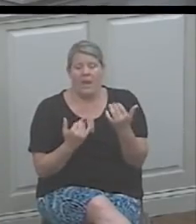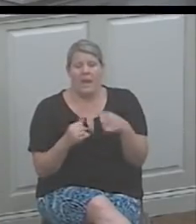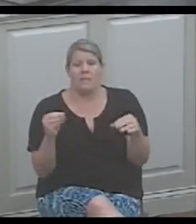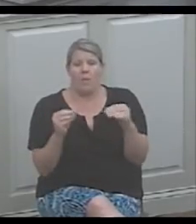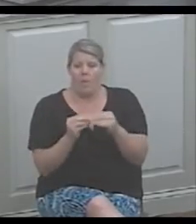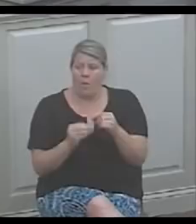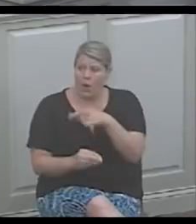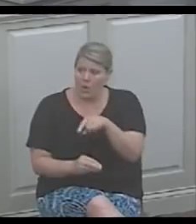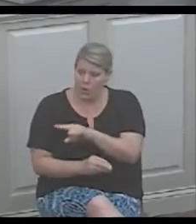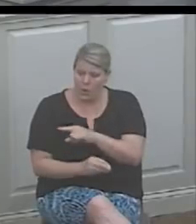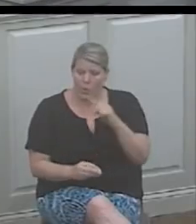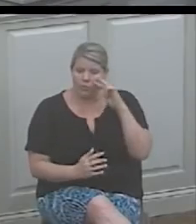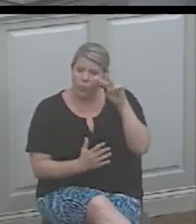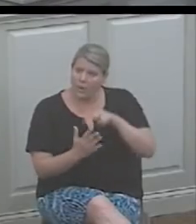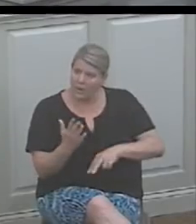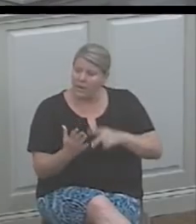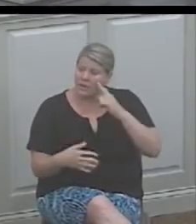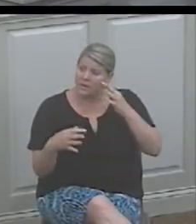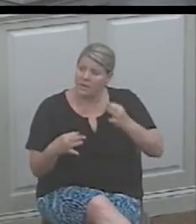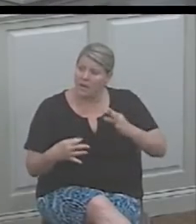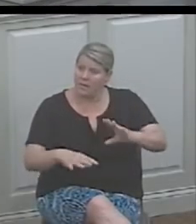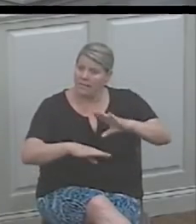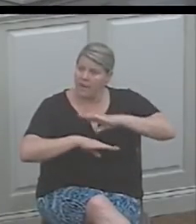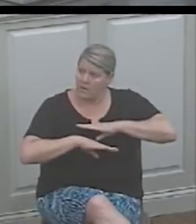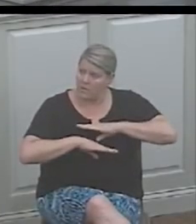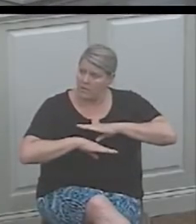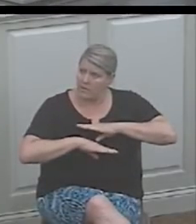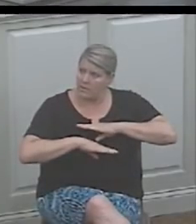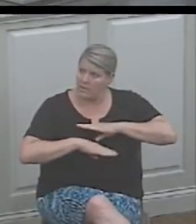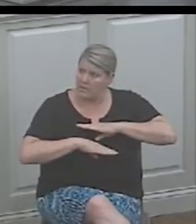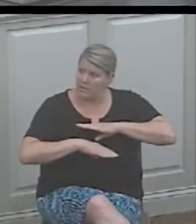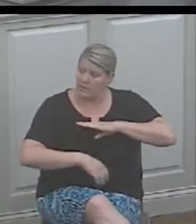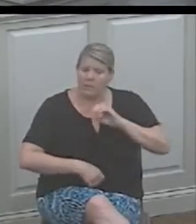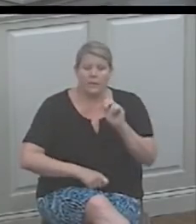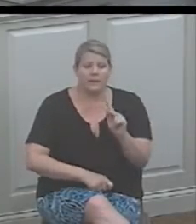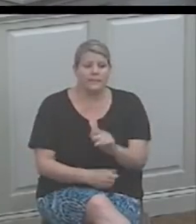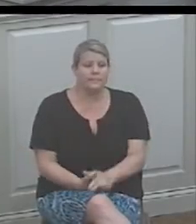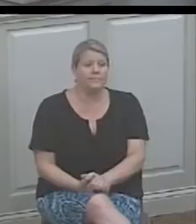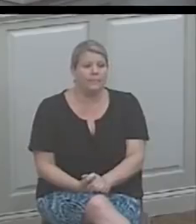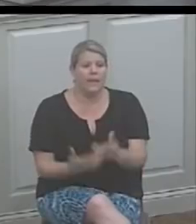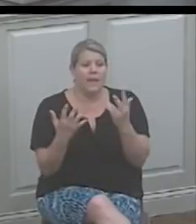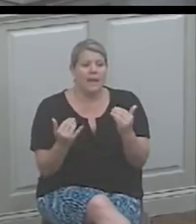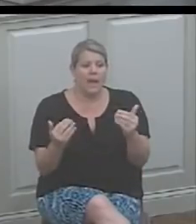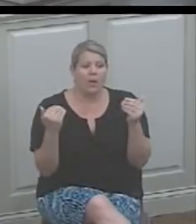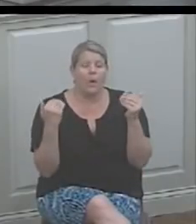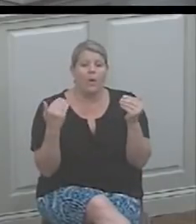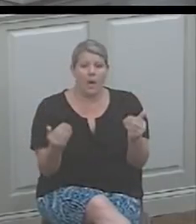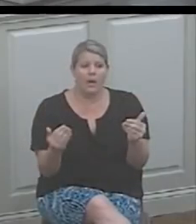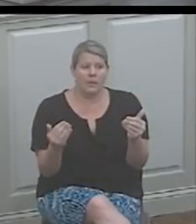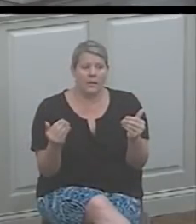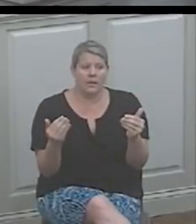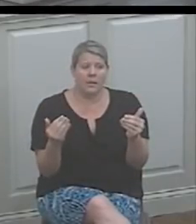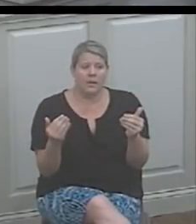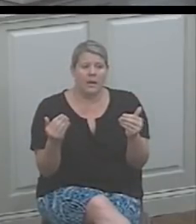that it meets your approval. Yes. Silence yes. Gives consent. We're going to move in that section of the meeting we